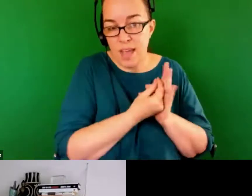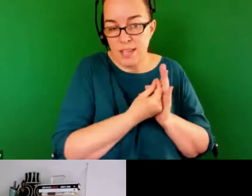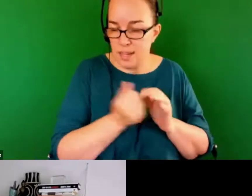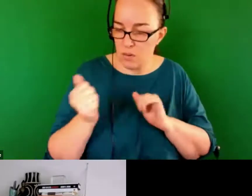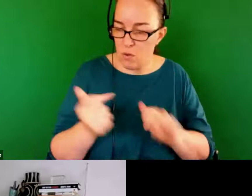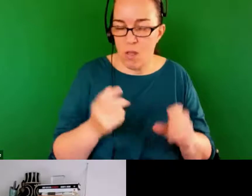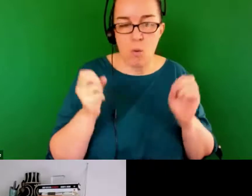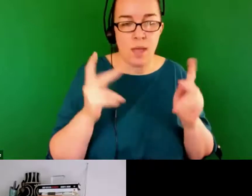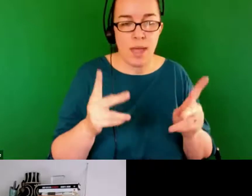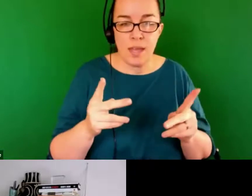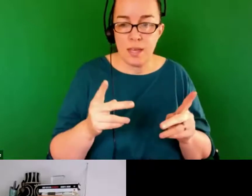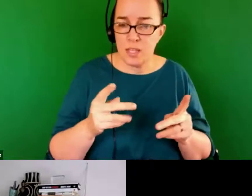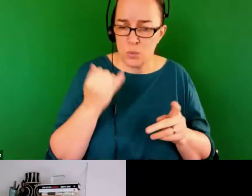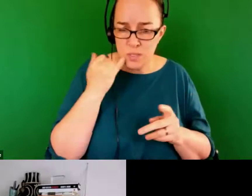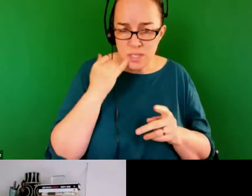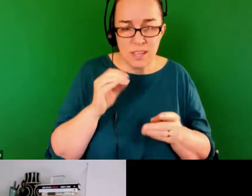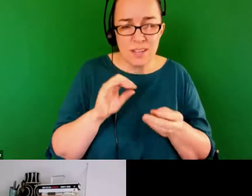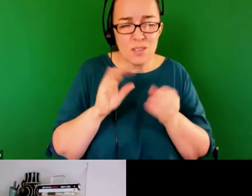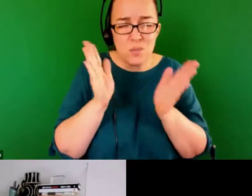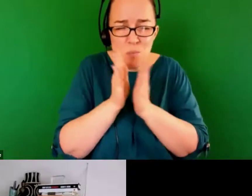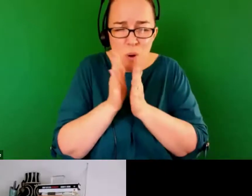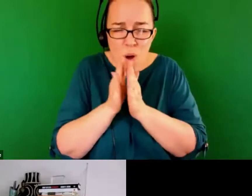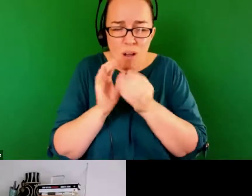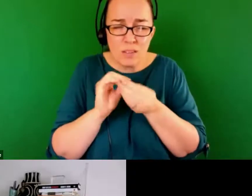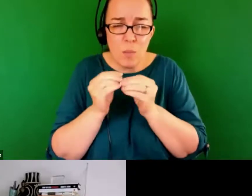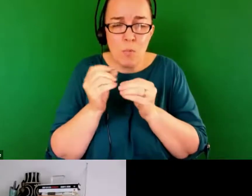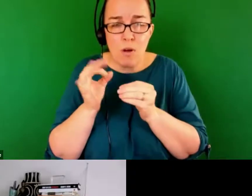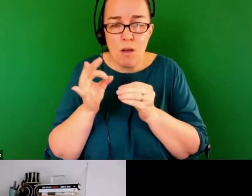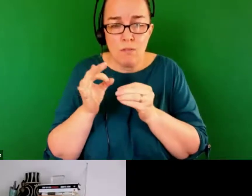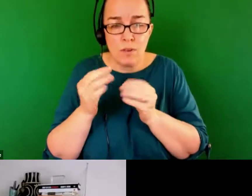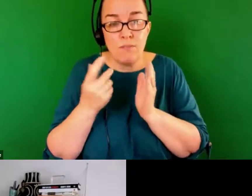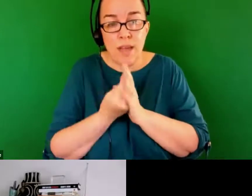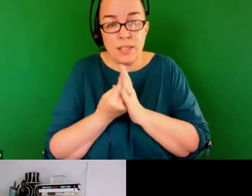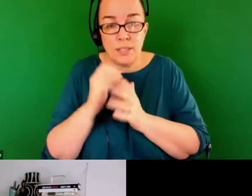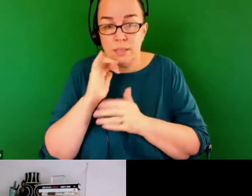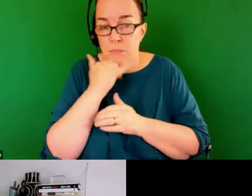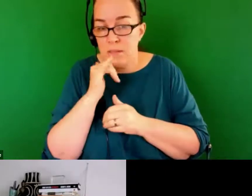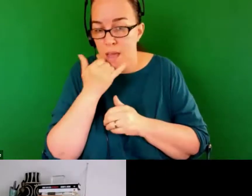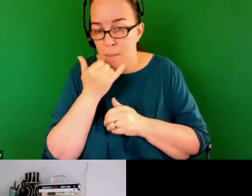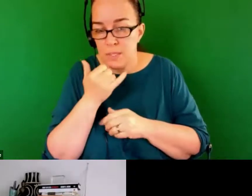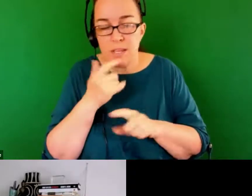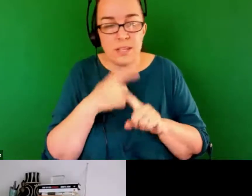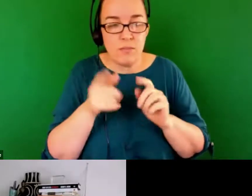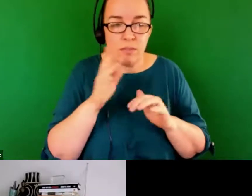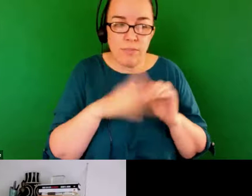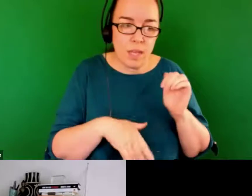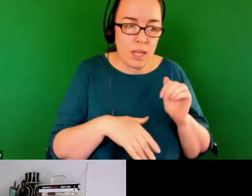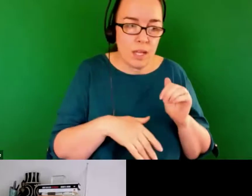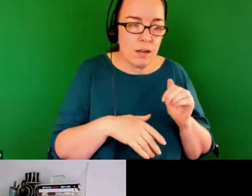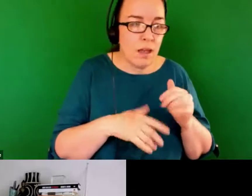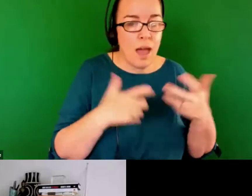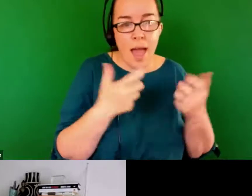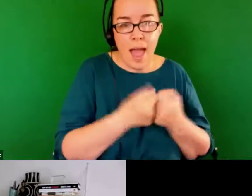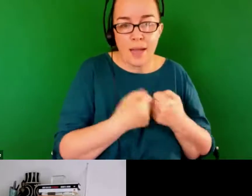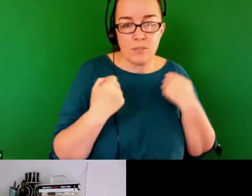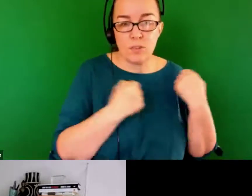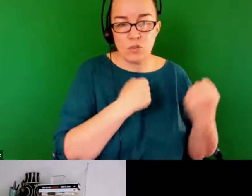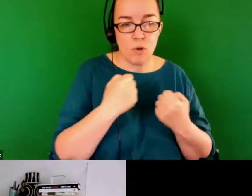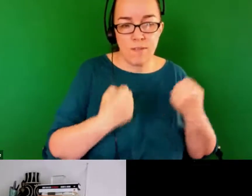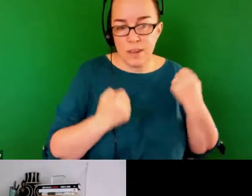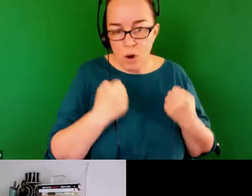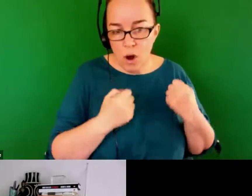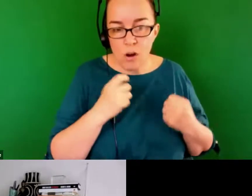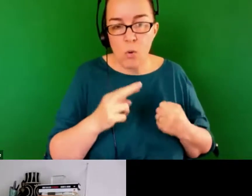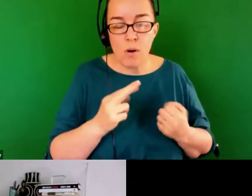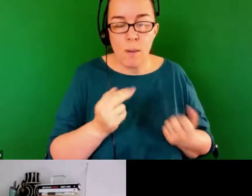Look how little this number is compared to driving a car or having, burning your hand on a stove. What is the risk that